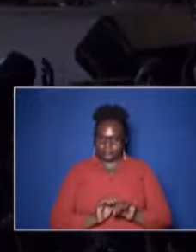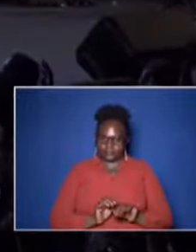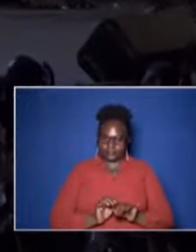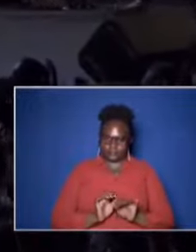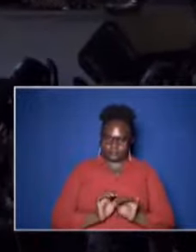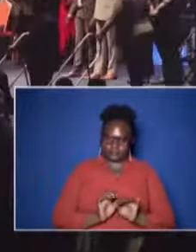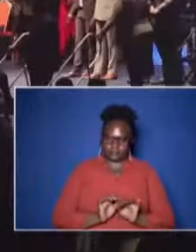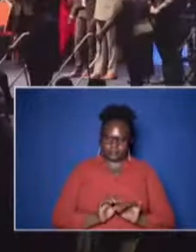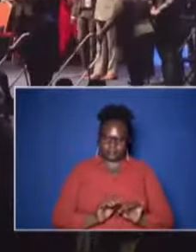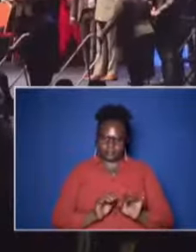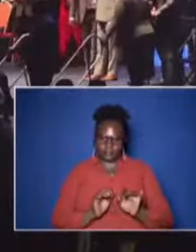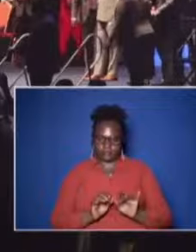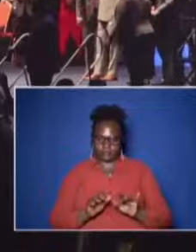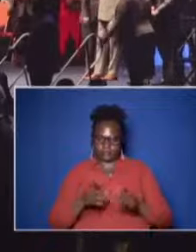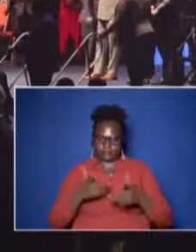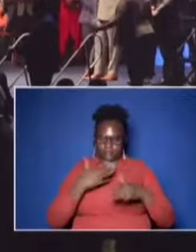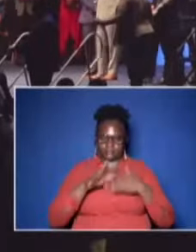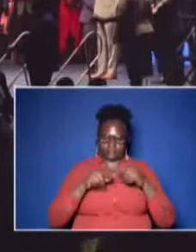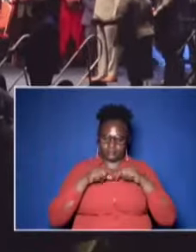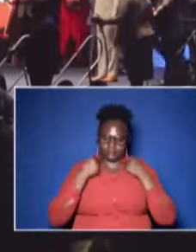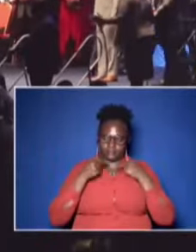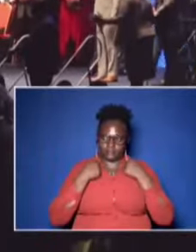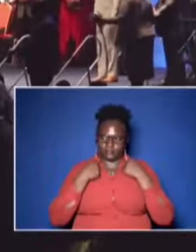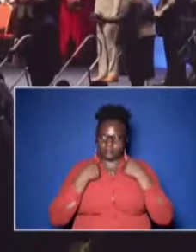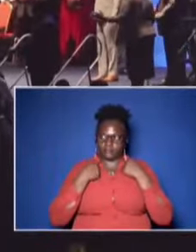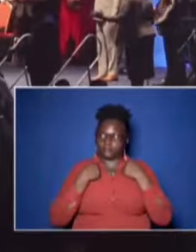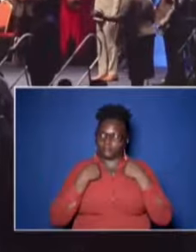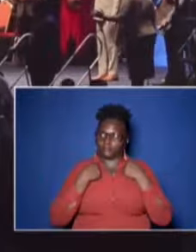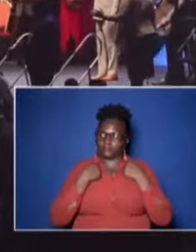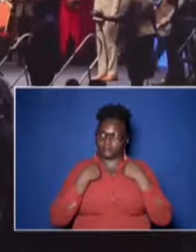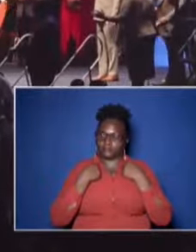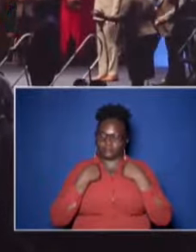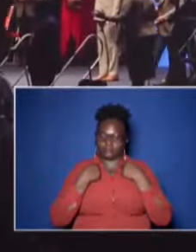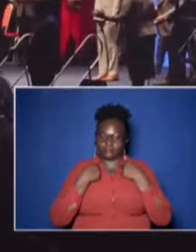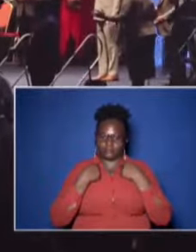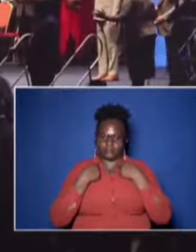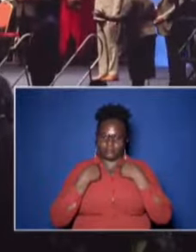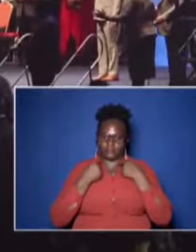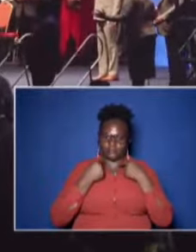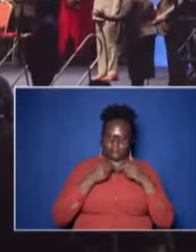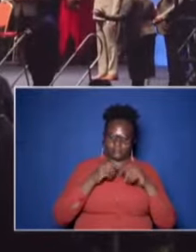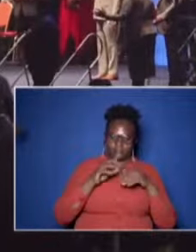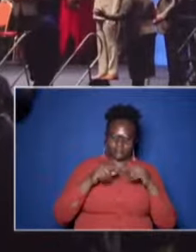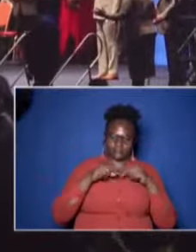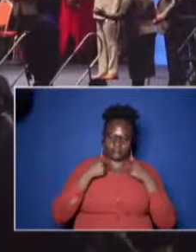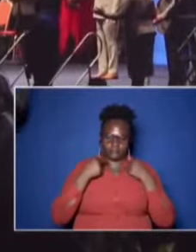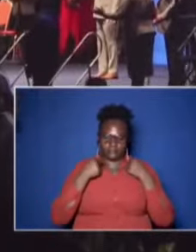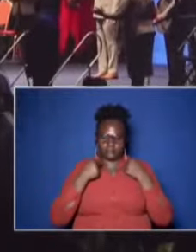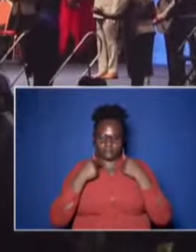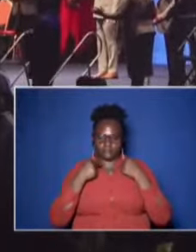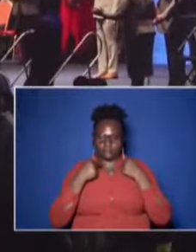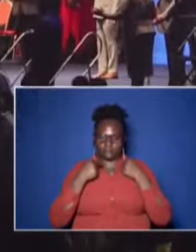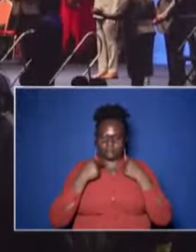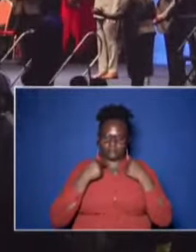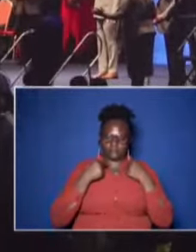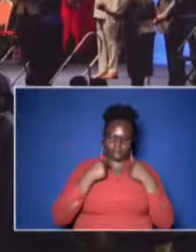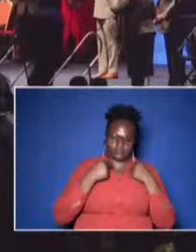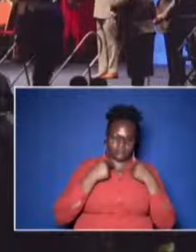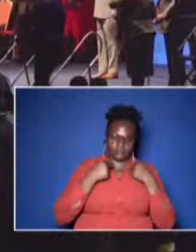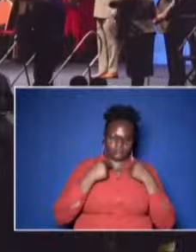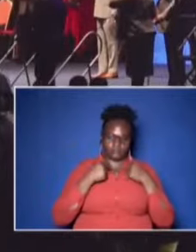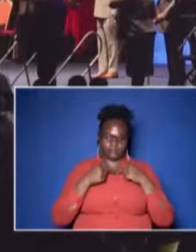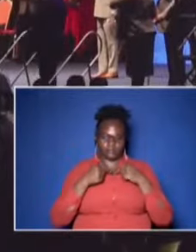in these are all pastors yes sir even them that are running yes sir yes